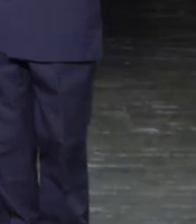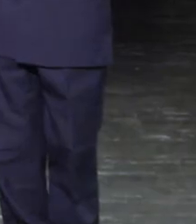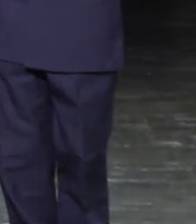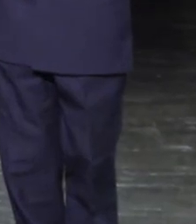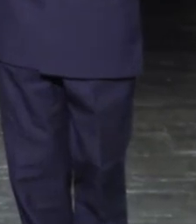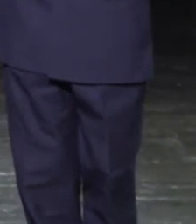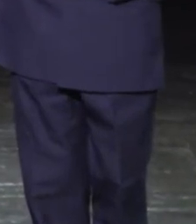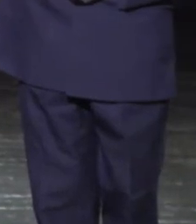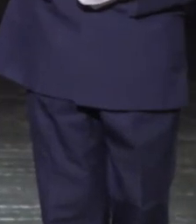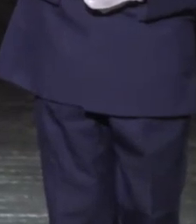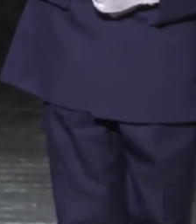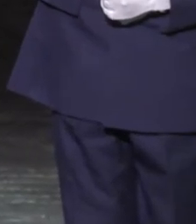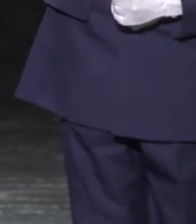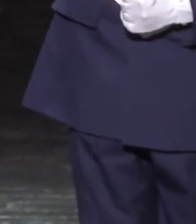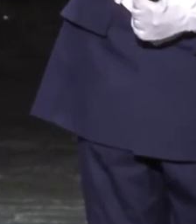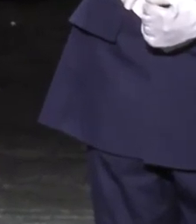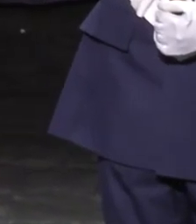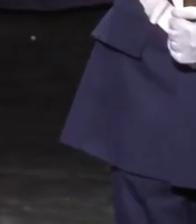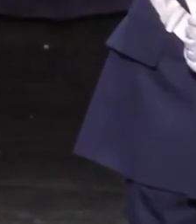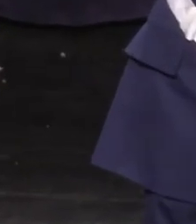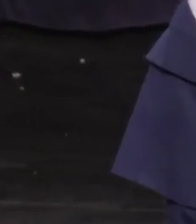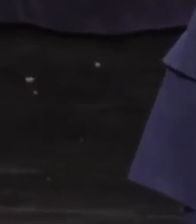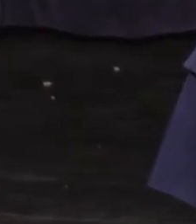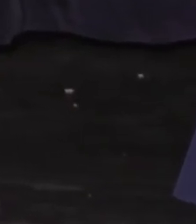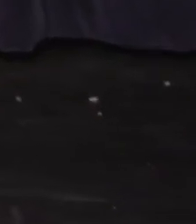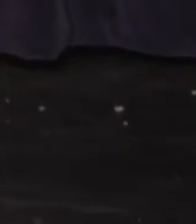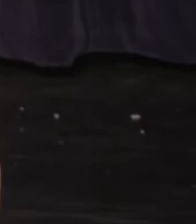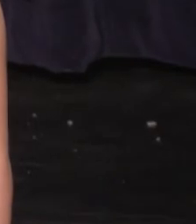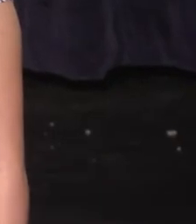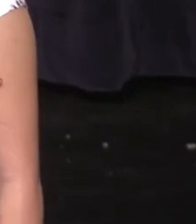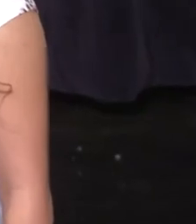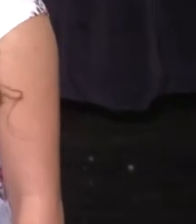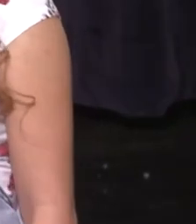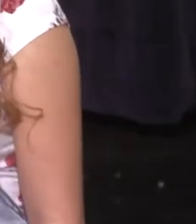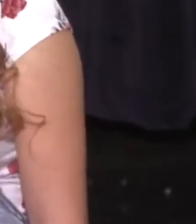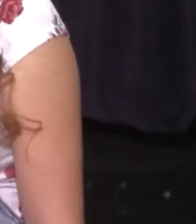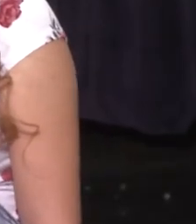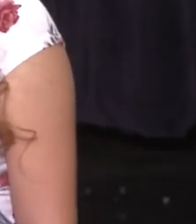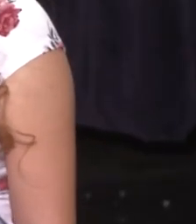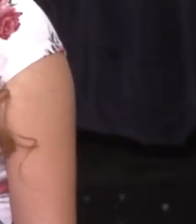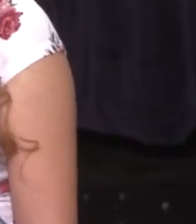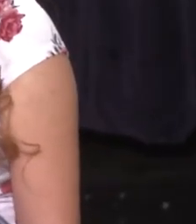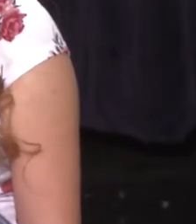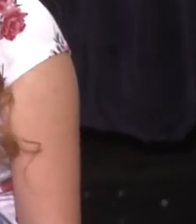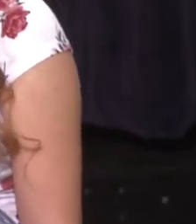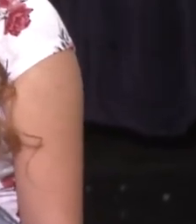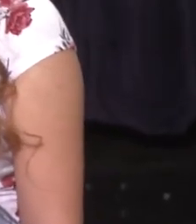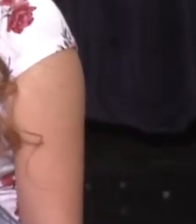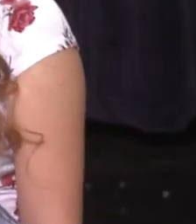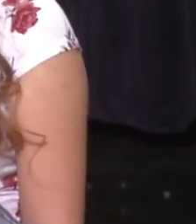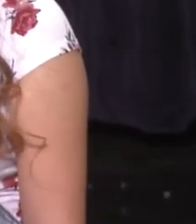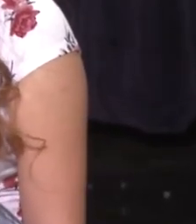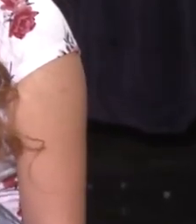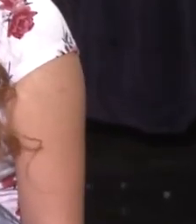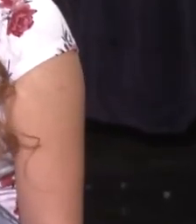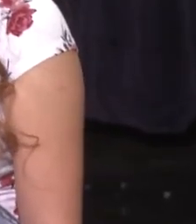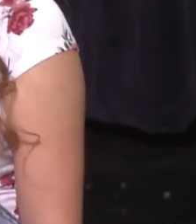proudly we hailed at the twilight's